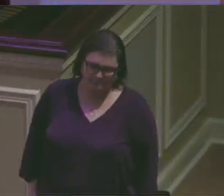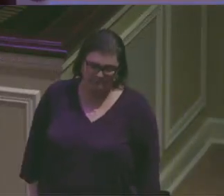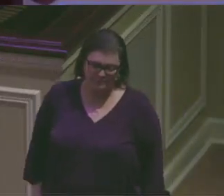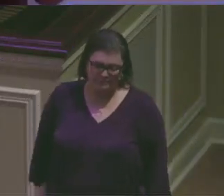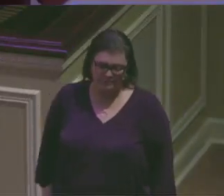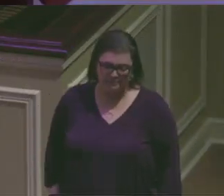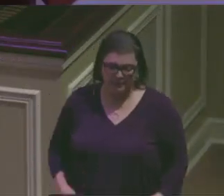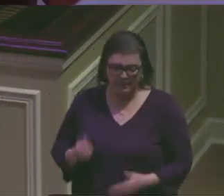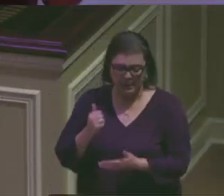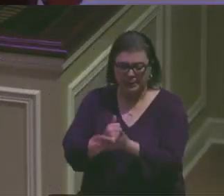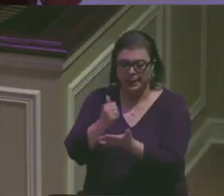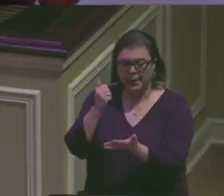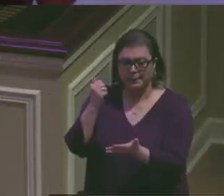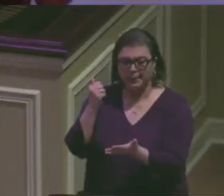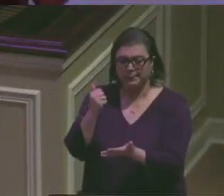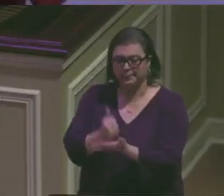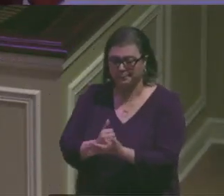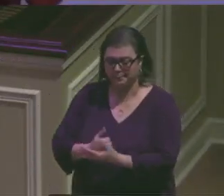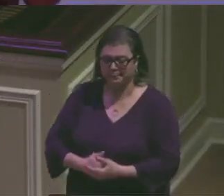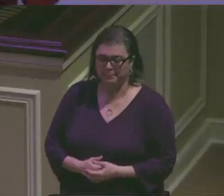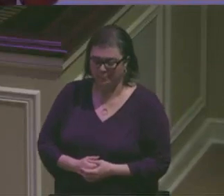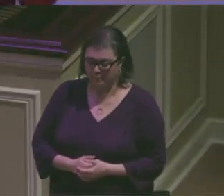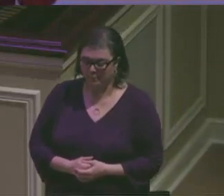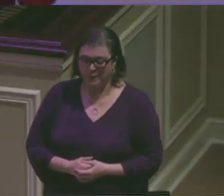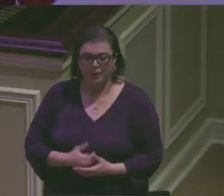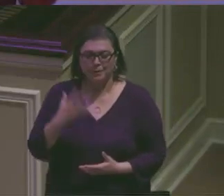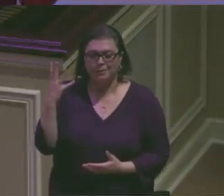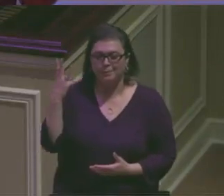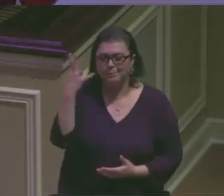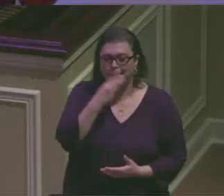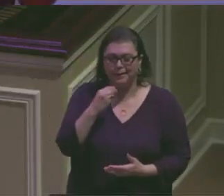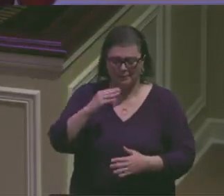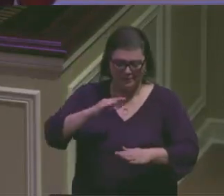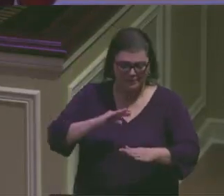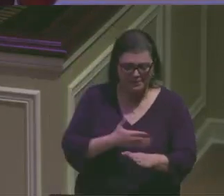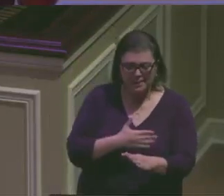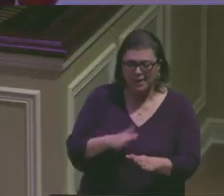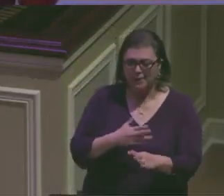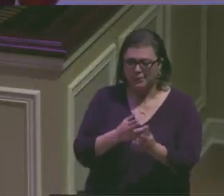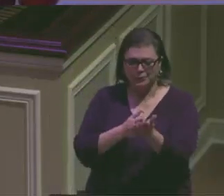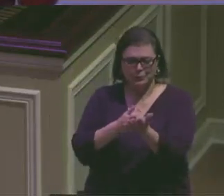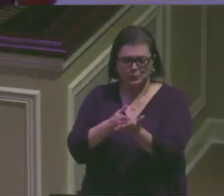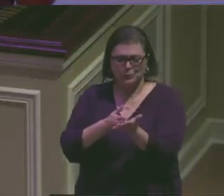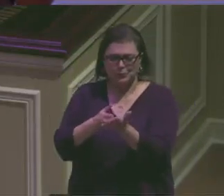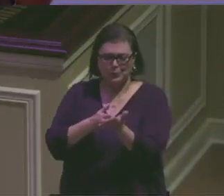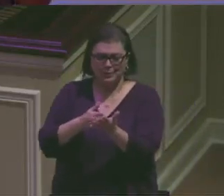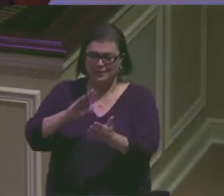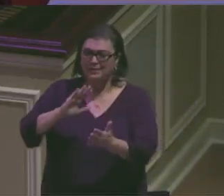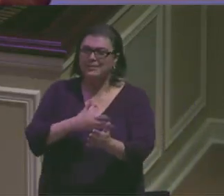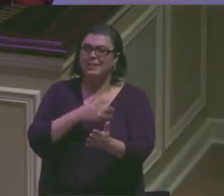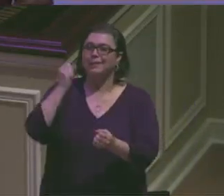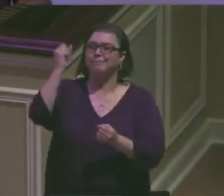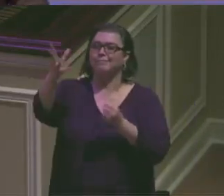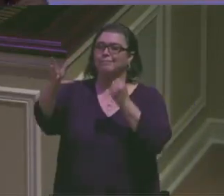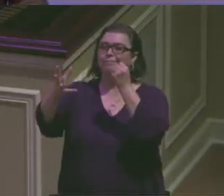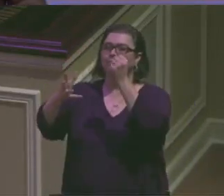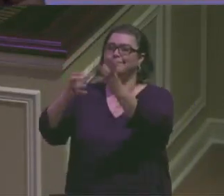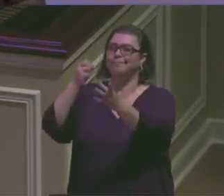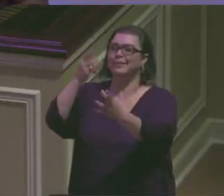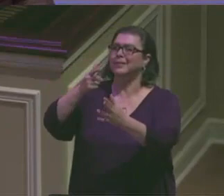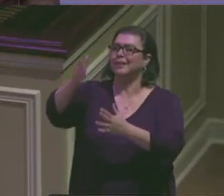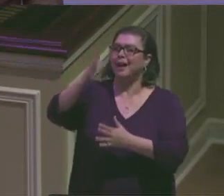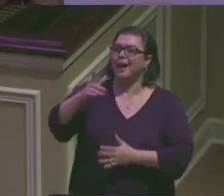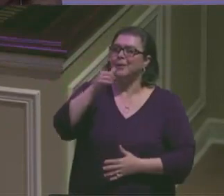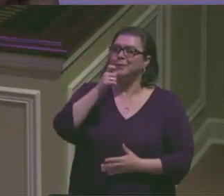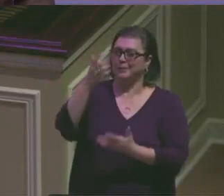Yours. Amen. Amen. What a beautiful song to sing. What truth to sing to our God who loves us